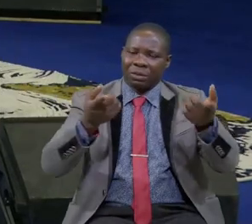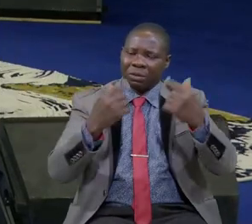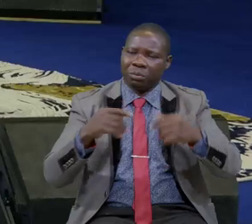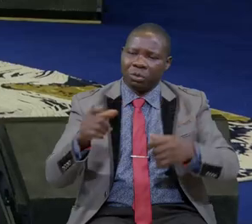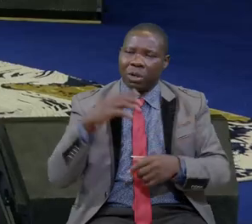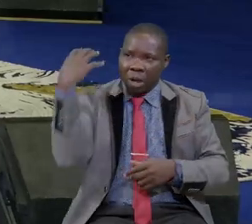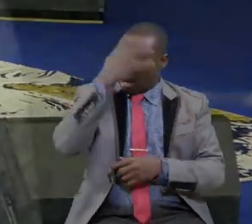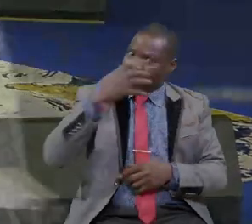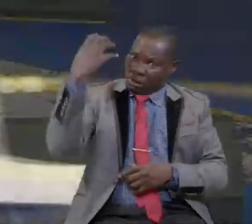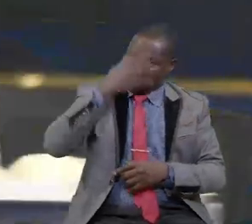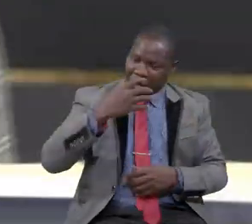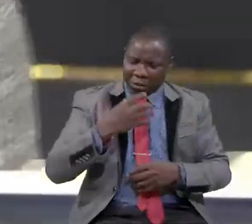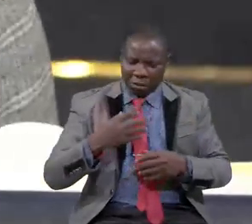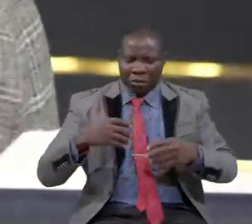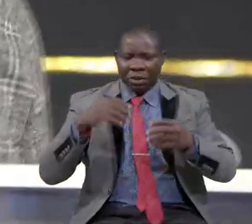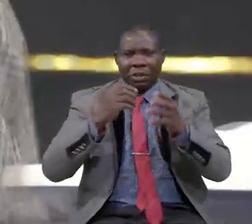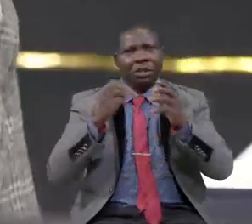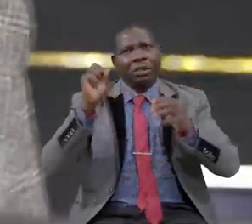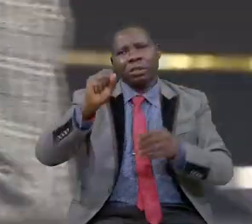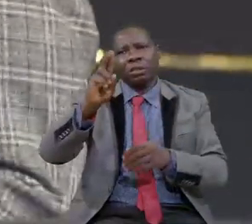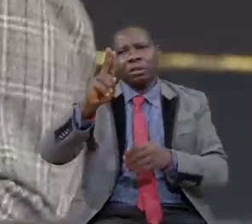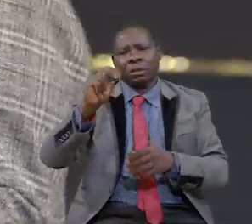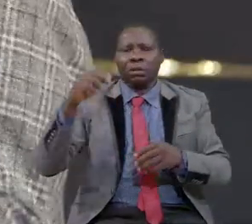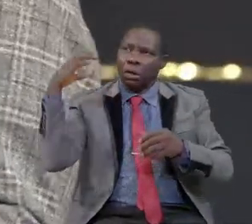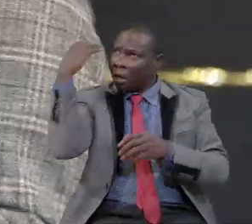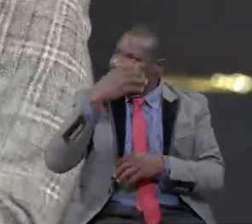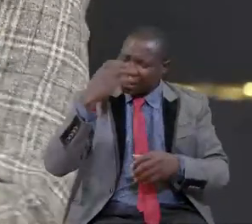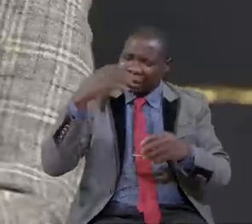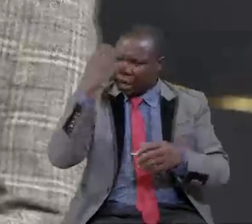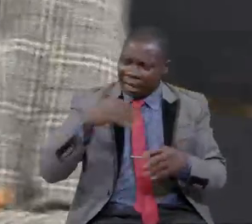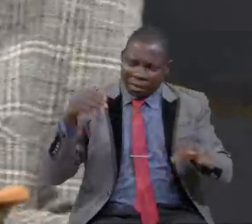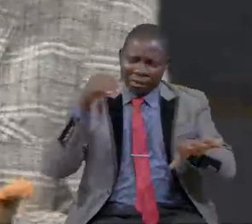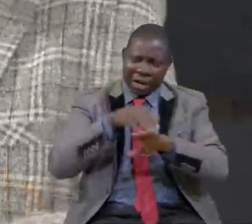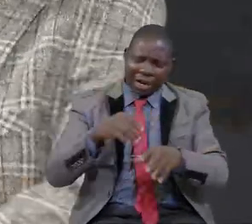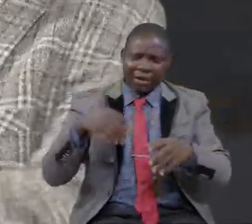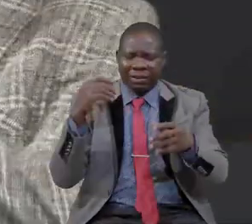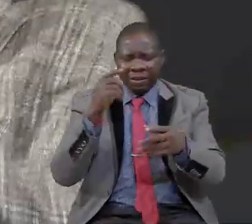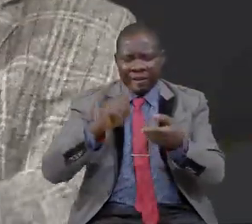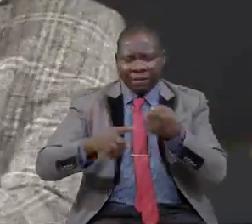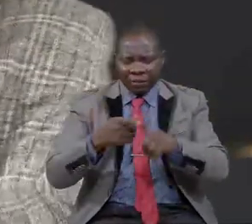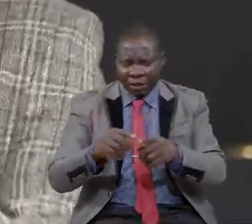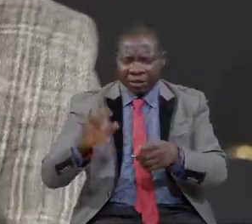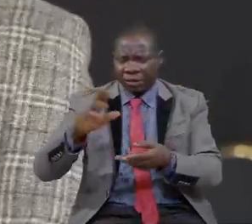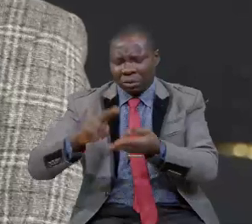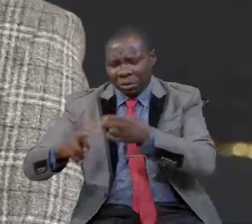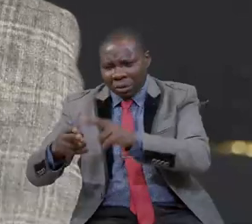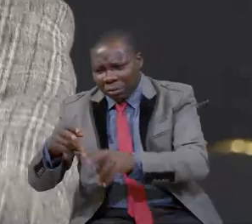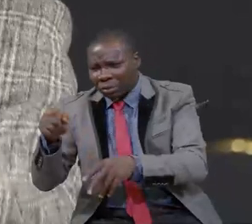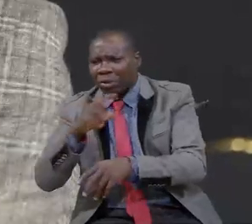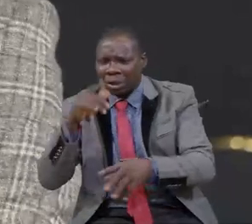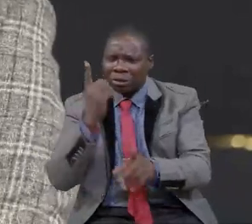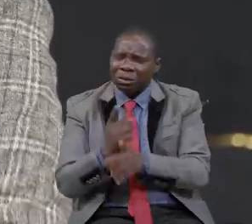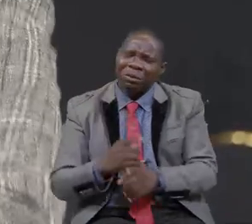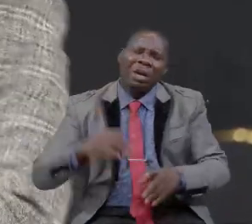You're angry at friends. You're angry at even your neighbors you have never met. You're just angry and angry and angry.